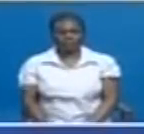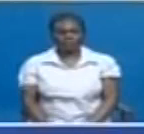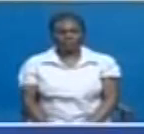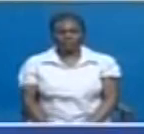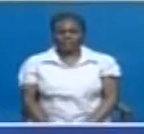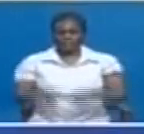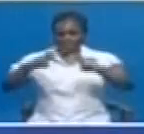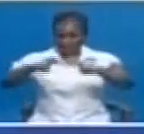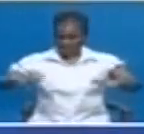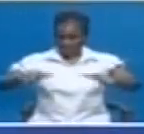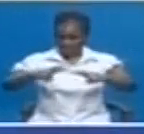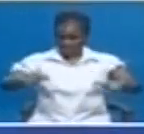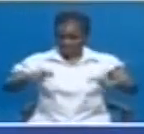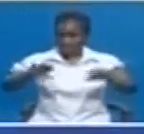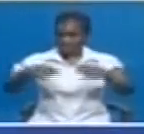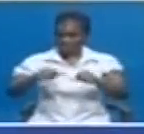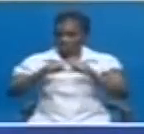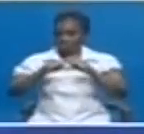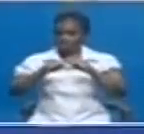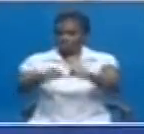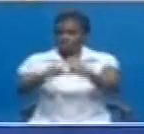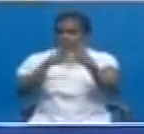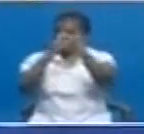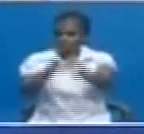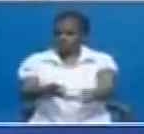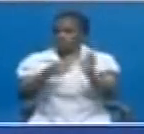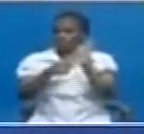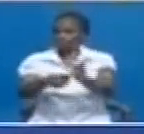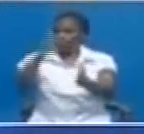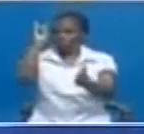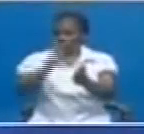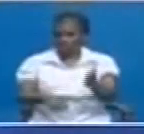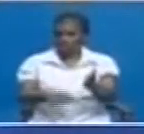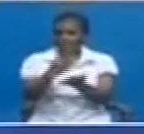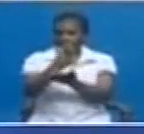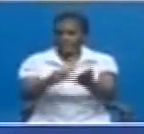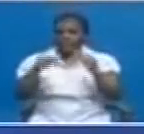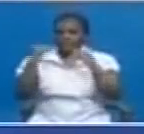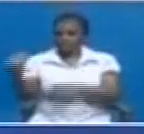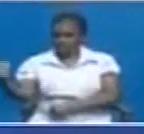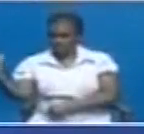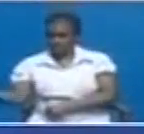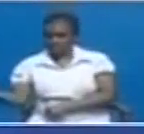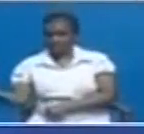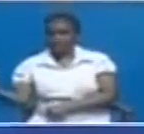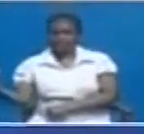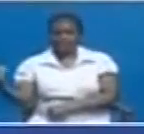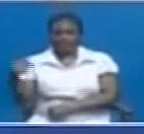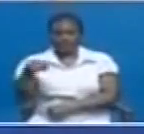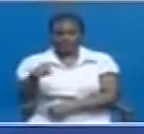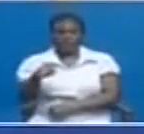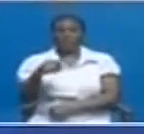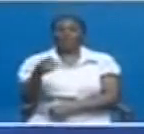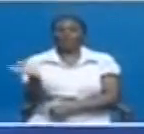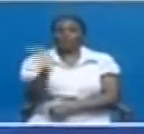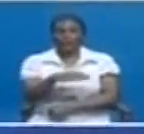While investigations into the incident are ongoing, there are reports that the fire could have been started by a section of the students at around 10 p.m. as they retired